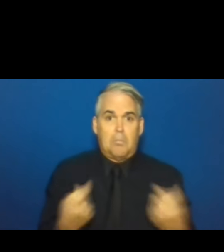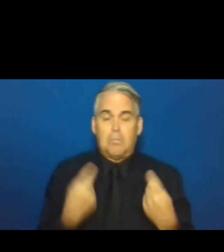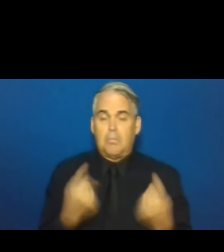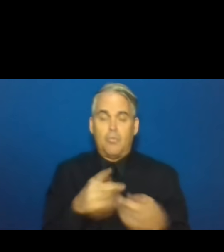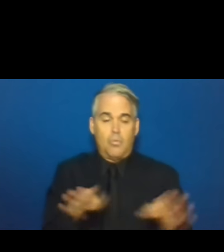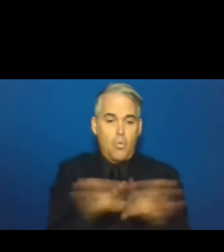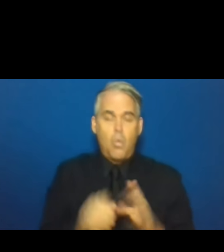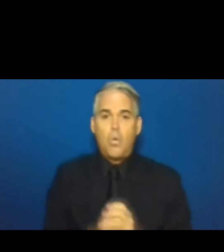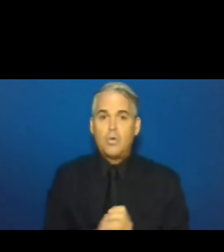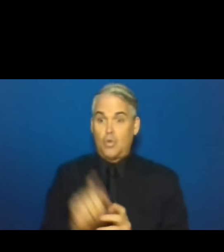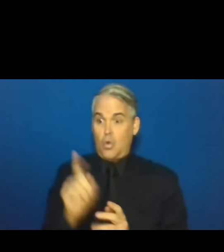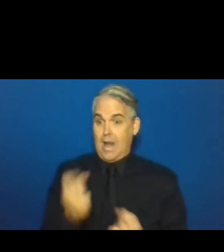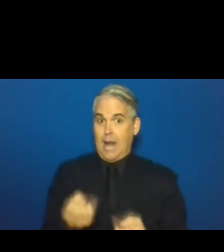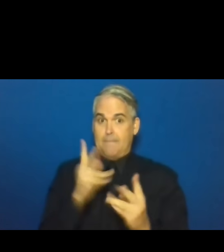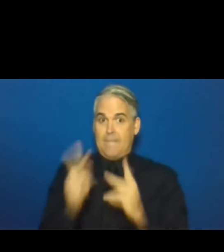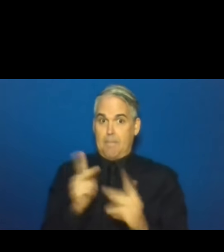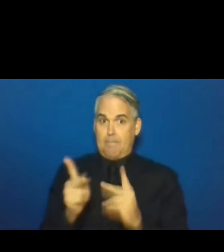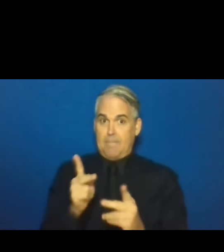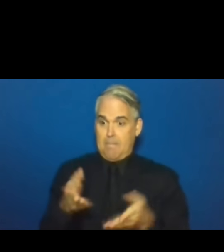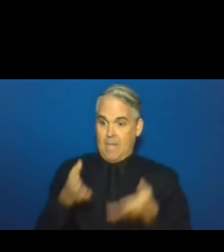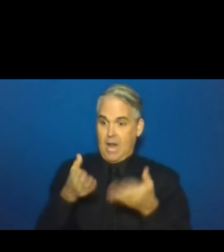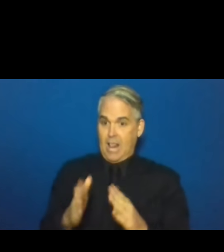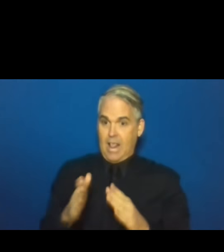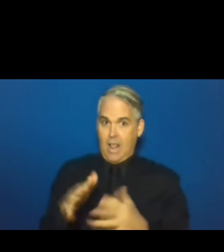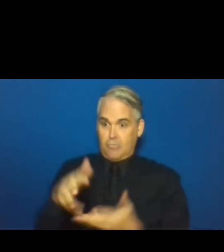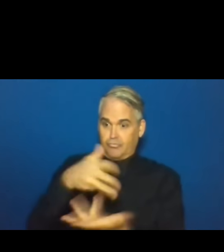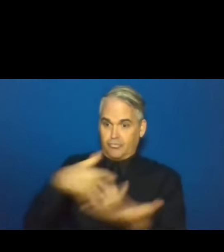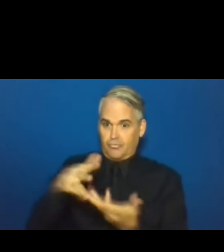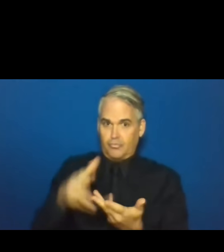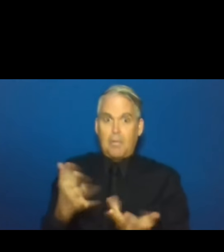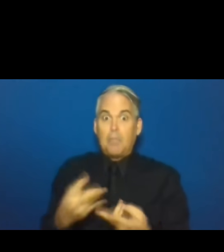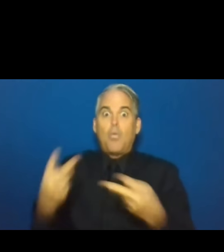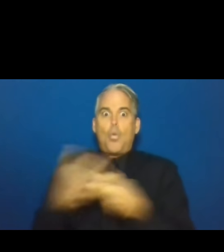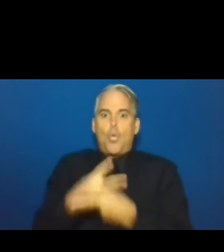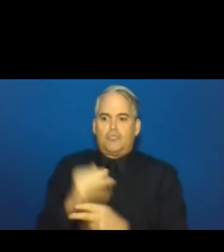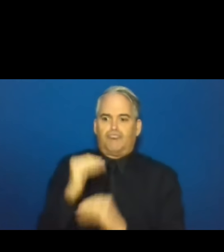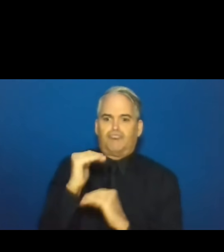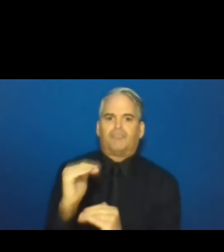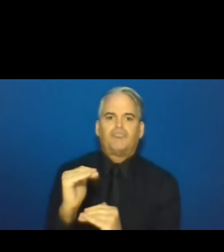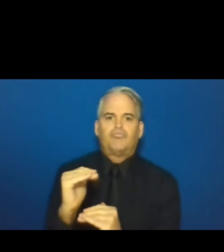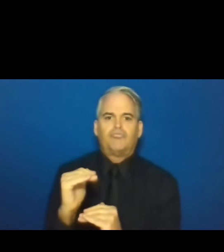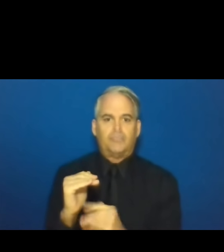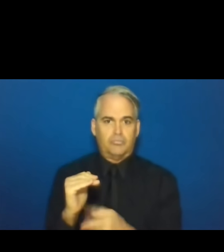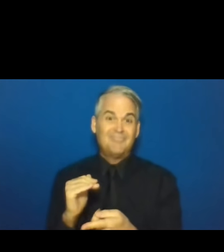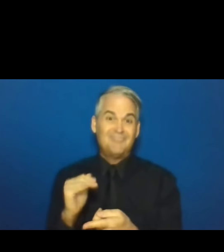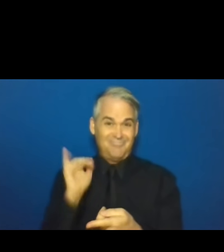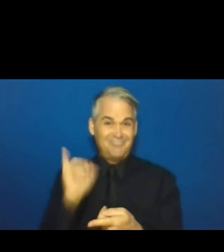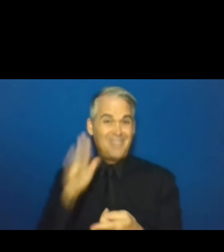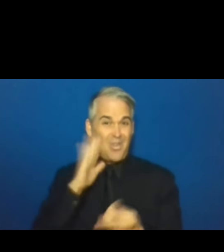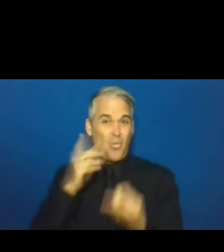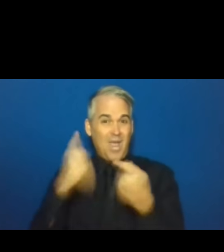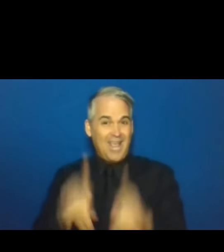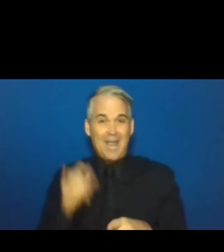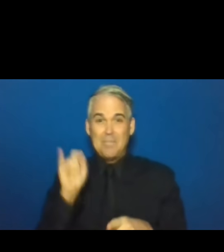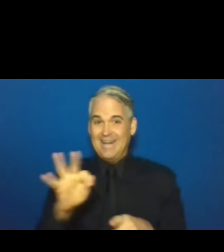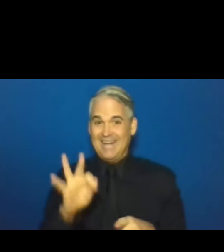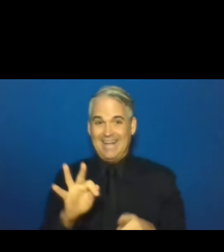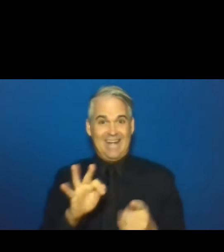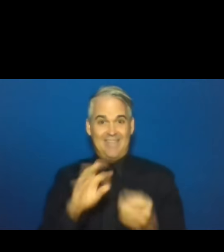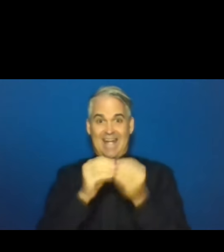sizes. That is what our future holds if our trends do not improve. As your governor, I am